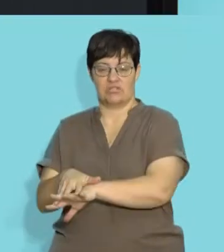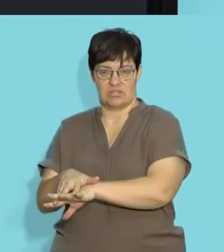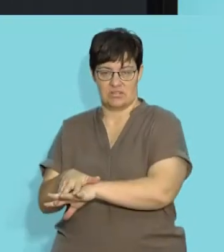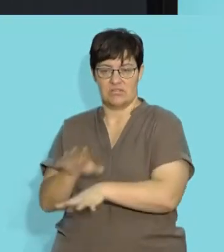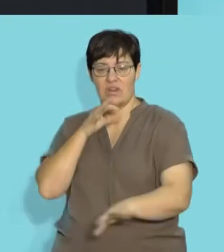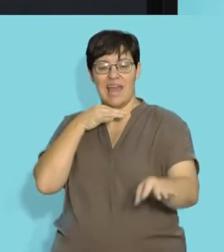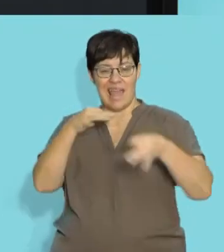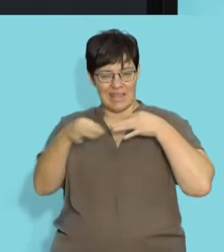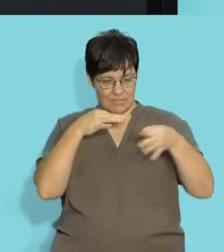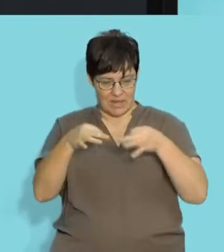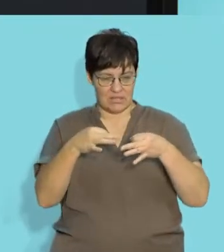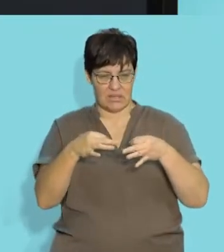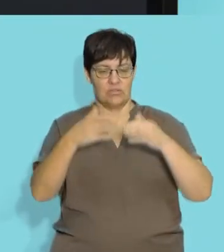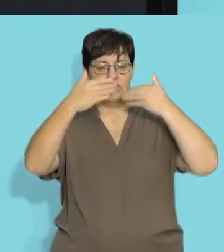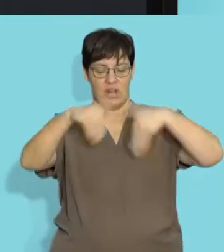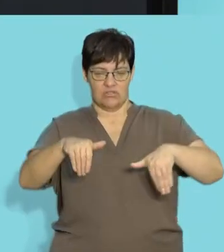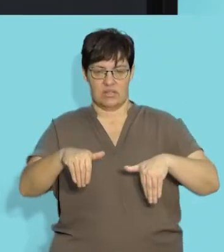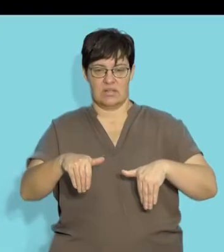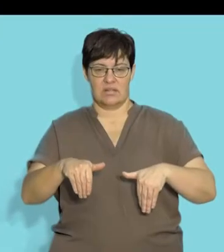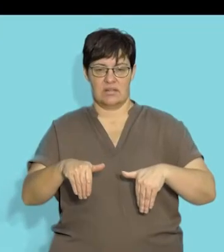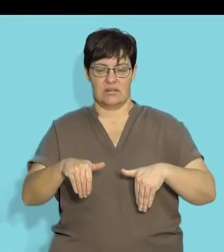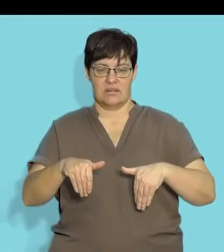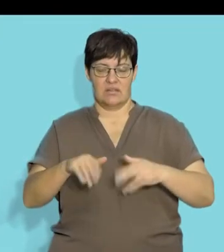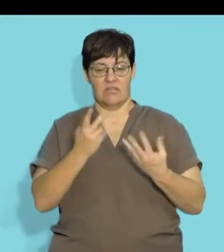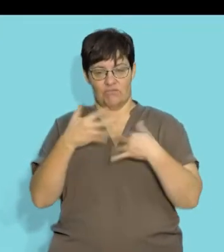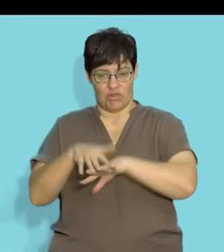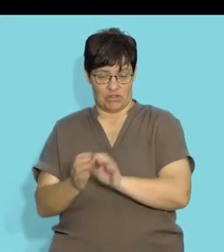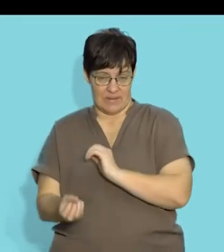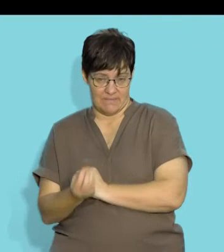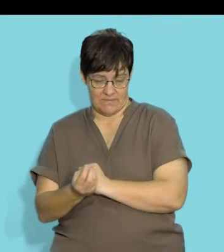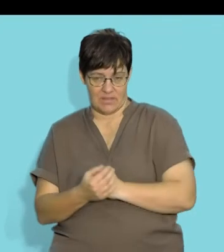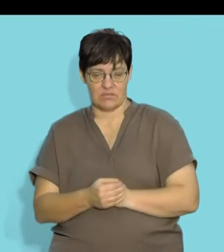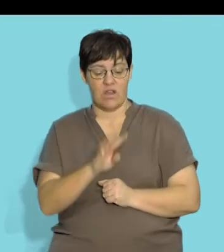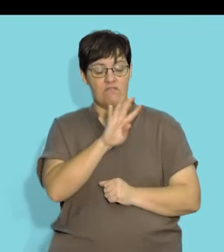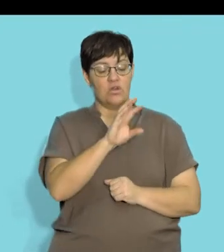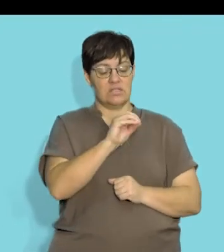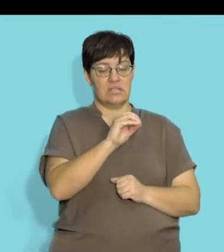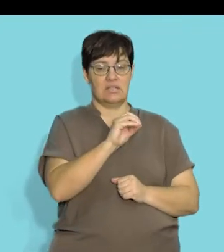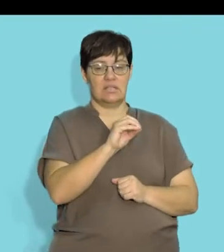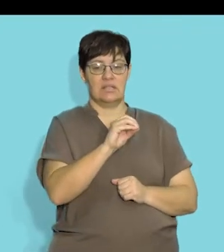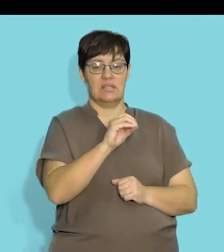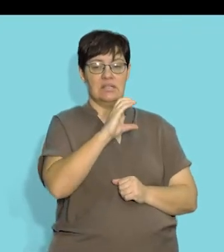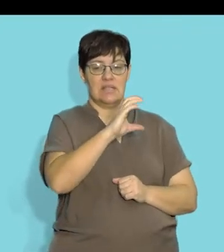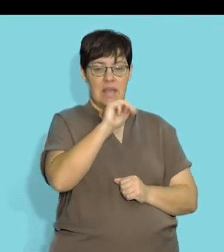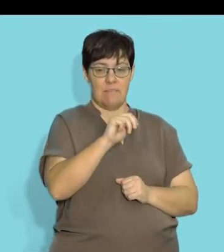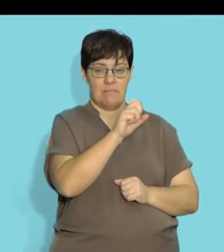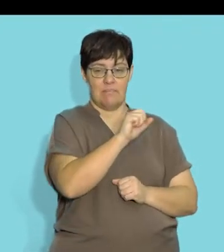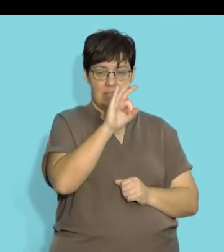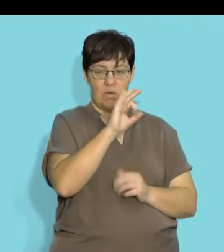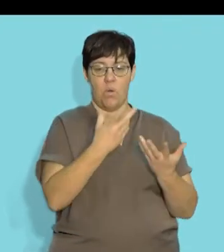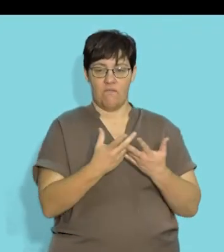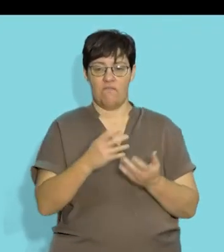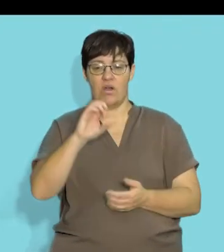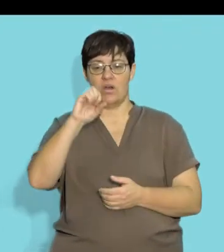as a neutralization type of a reaction. Okay, so there is 40 cubic centimeters of sodium hydroxide. This is our